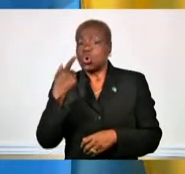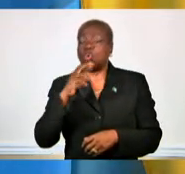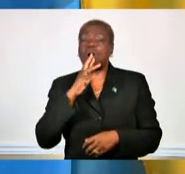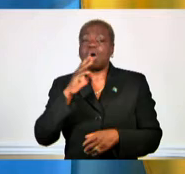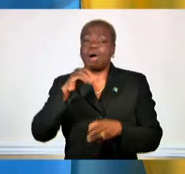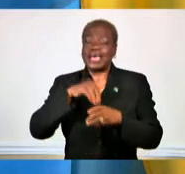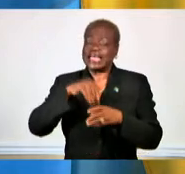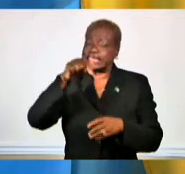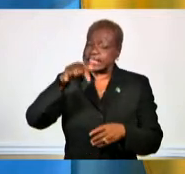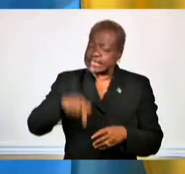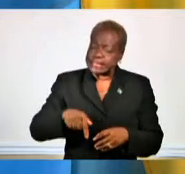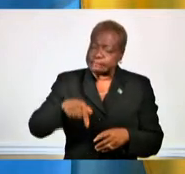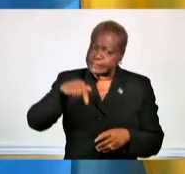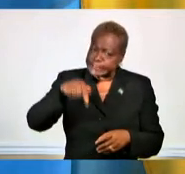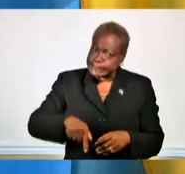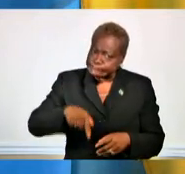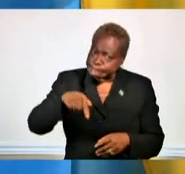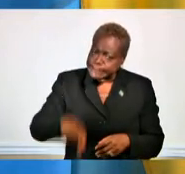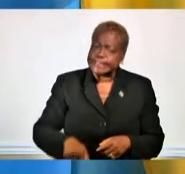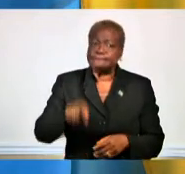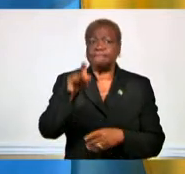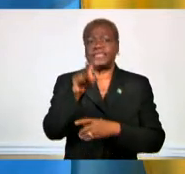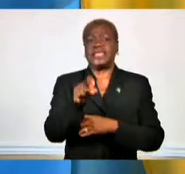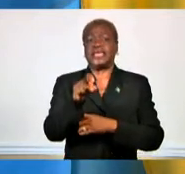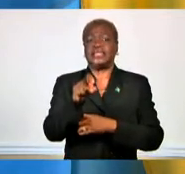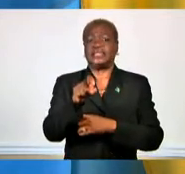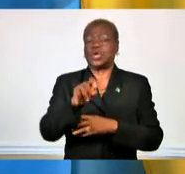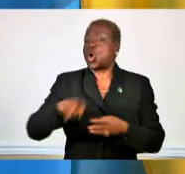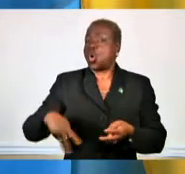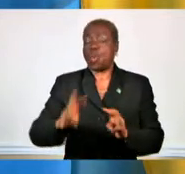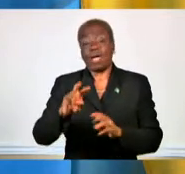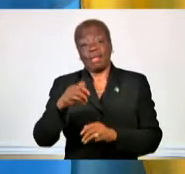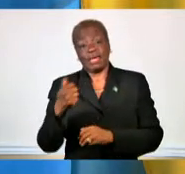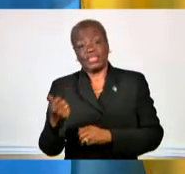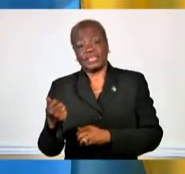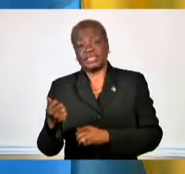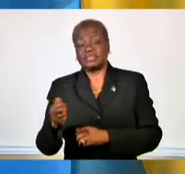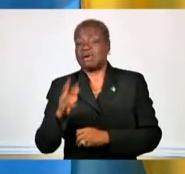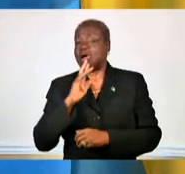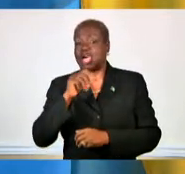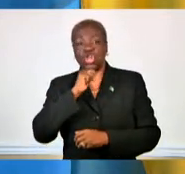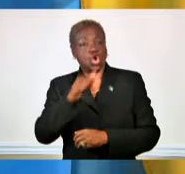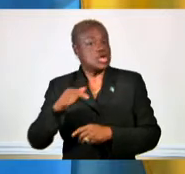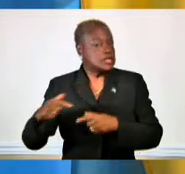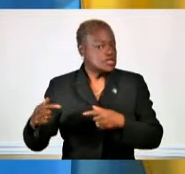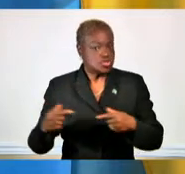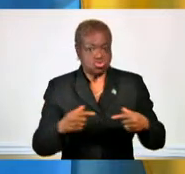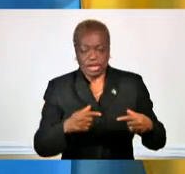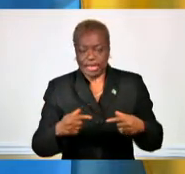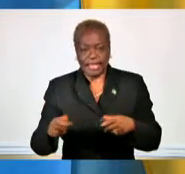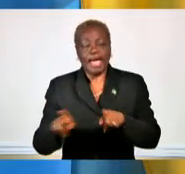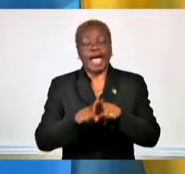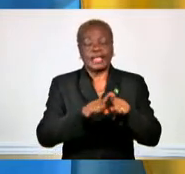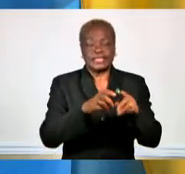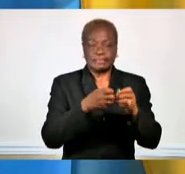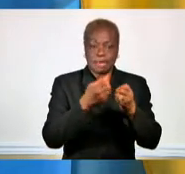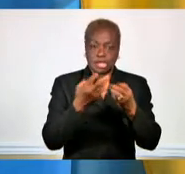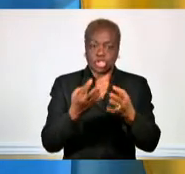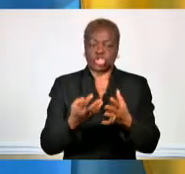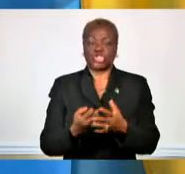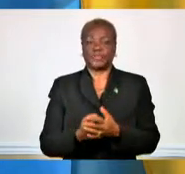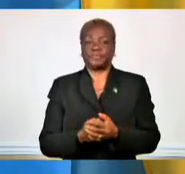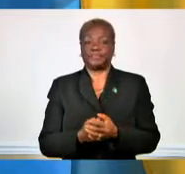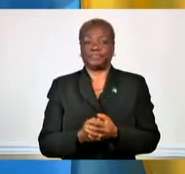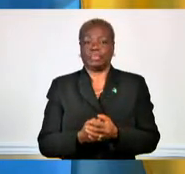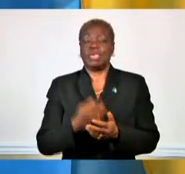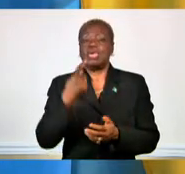deep, deep need, while others are not struggling as much.